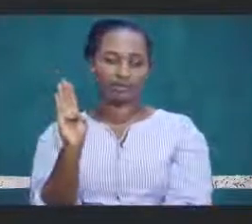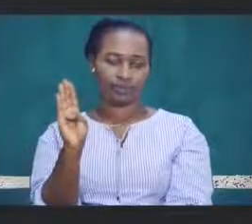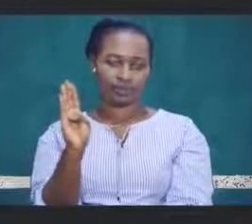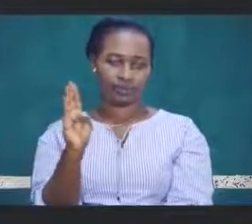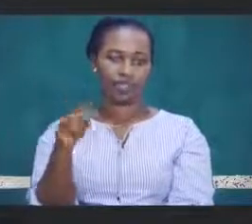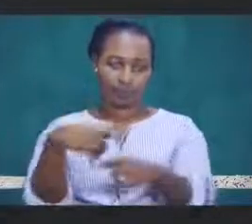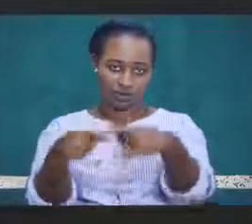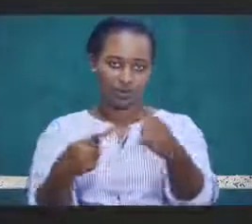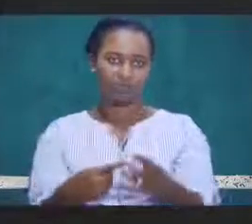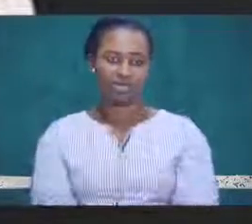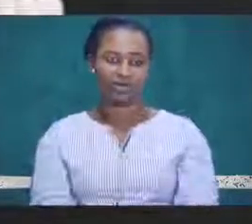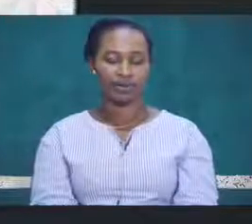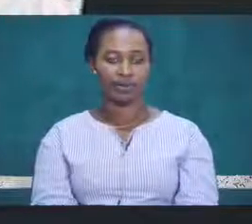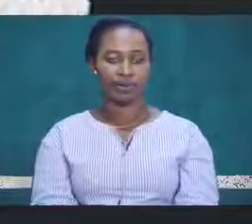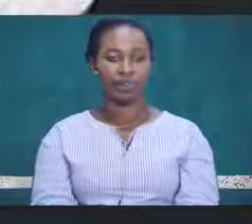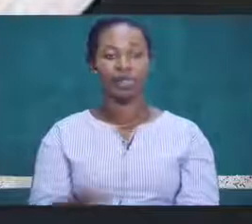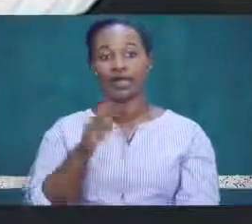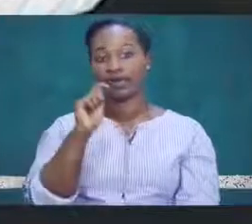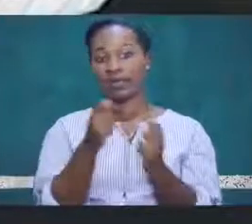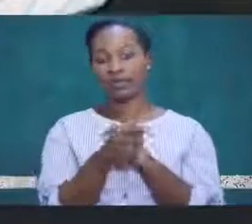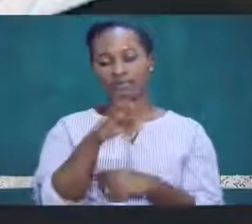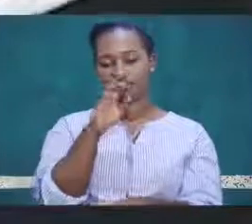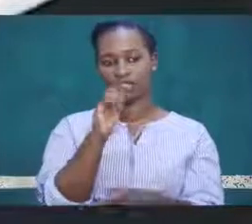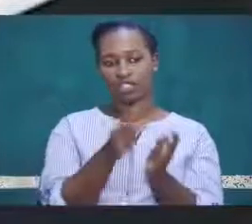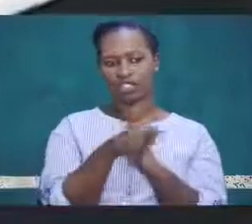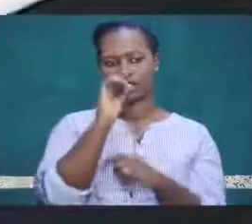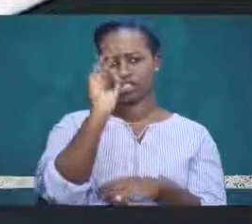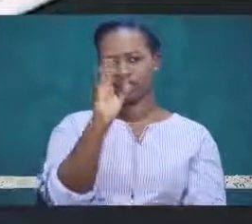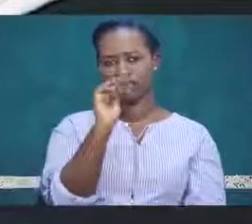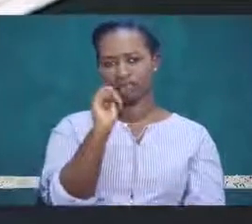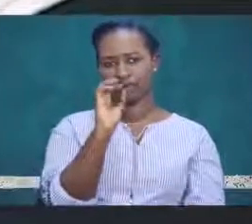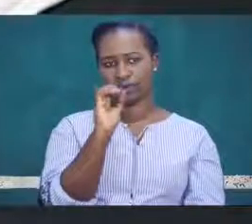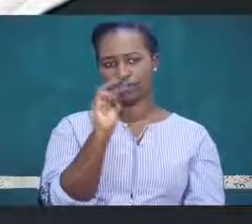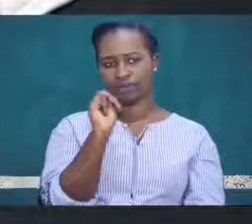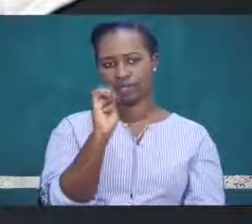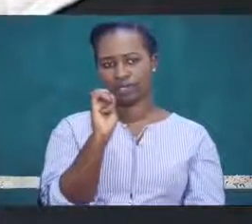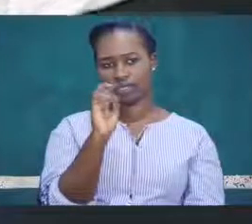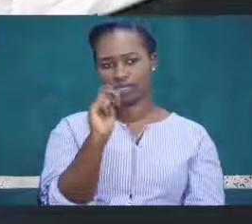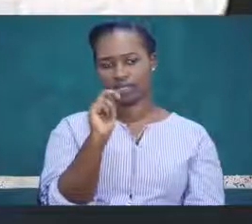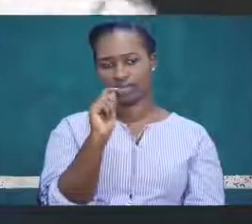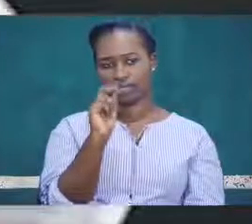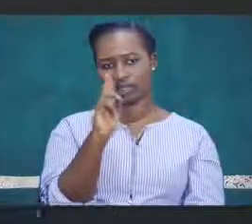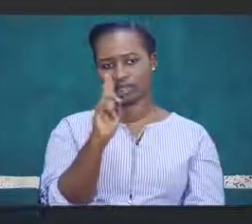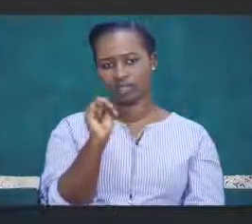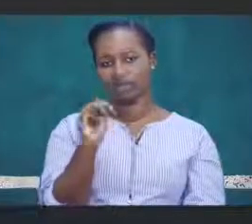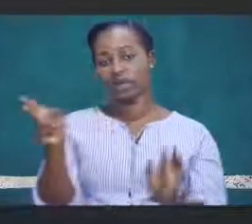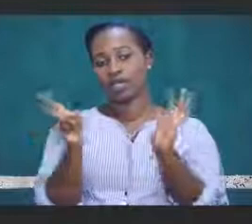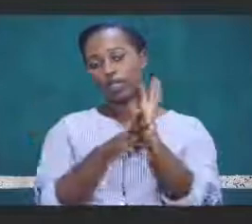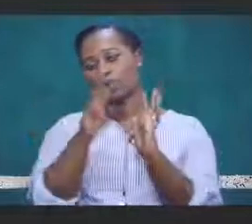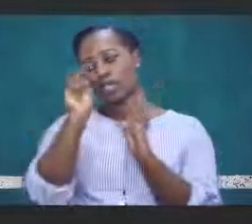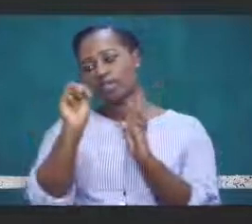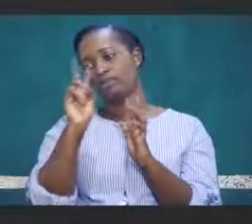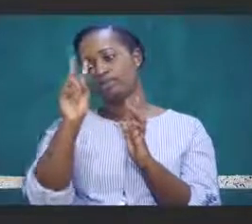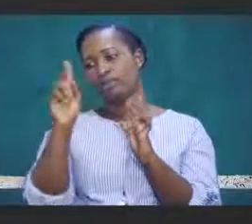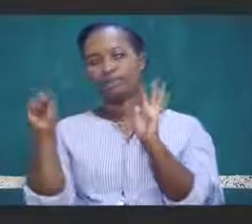Let's go ahead. So this rate of change of momentum is mv minus mu over t. But what are they